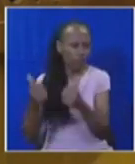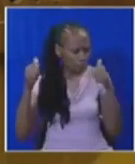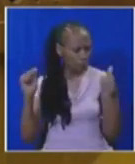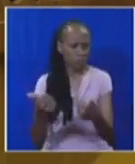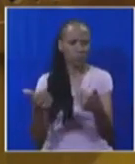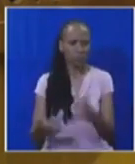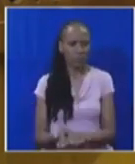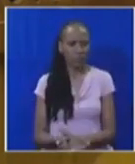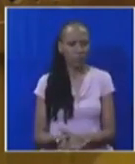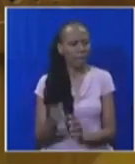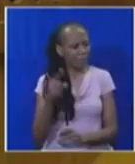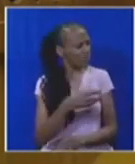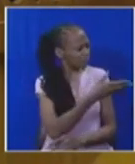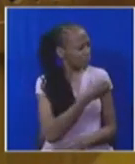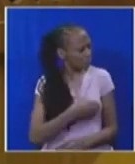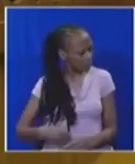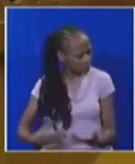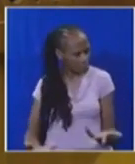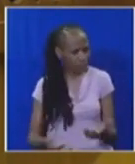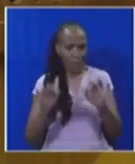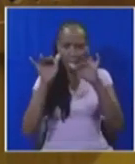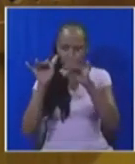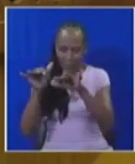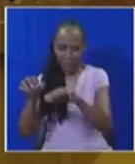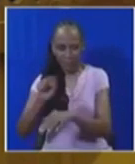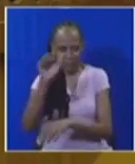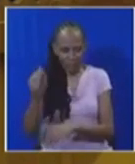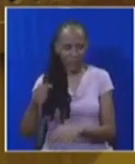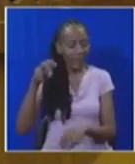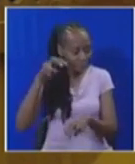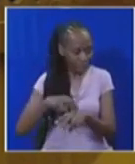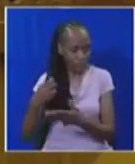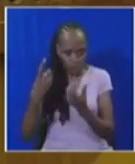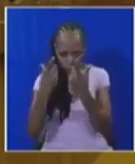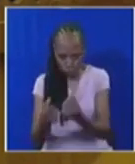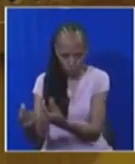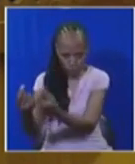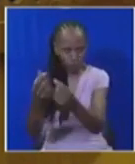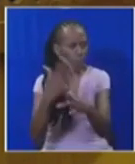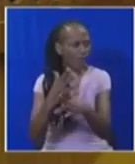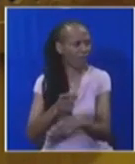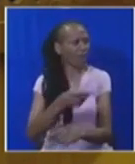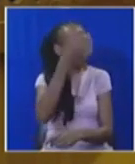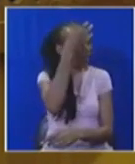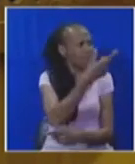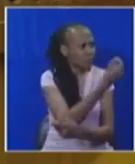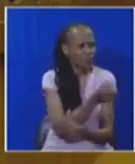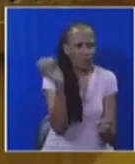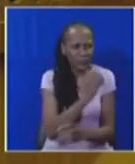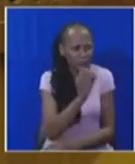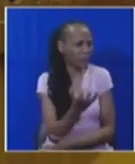absolutely untenable, Mr. President, that civil society once again had to step in and do what our government could not or would not